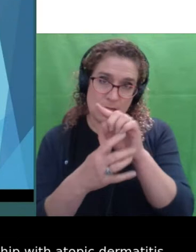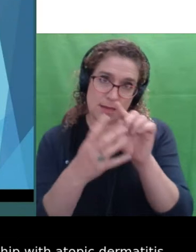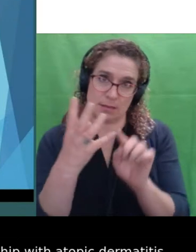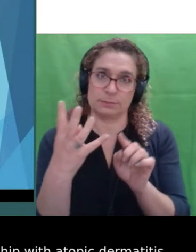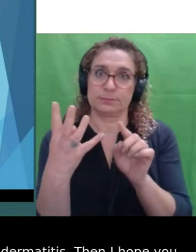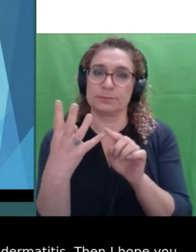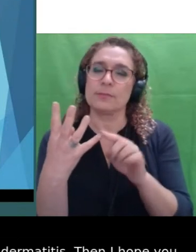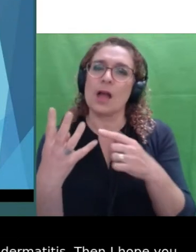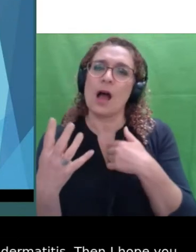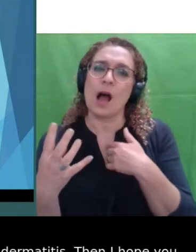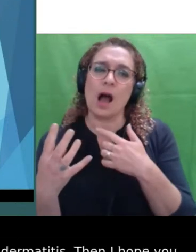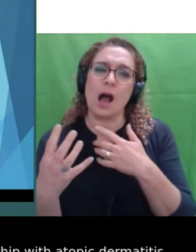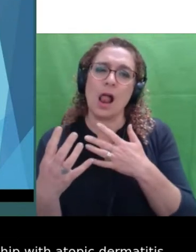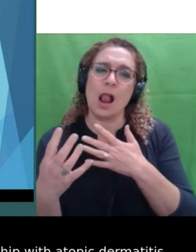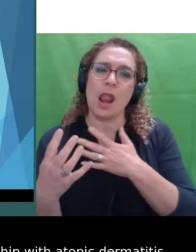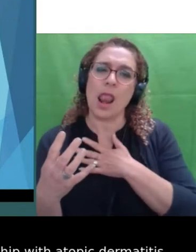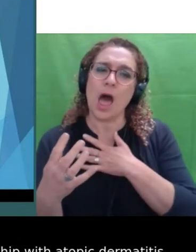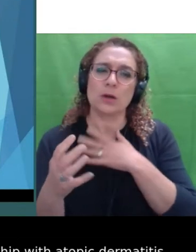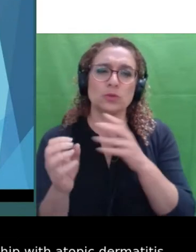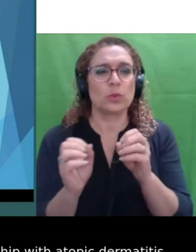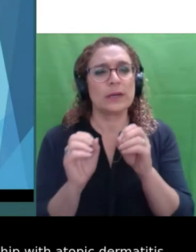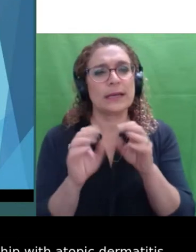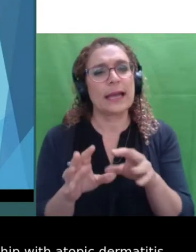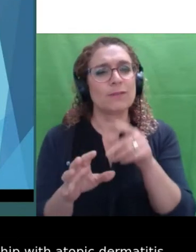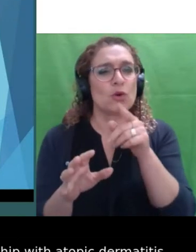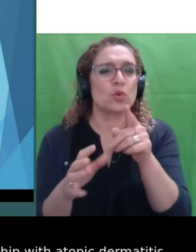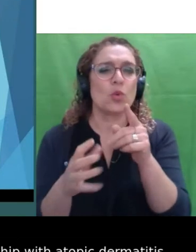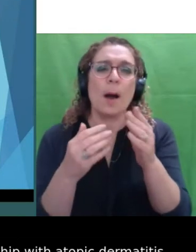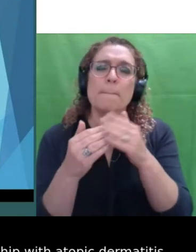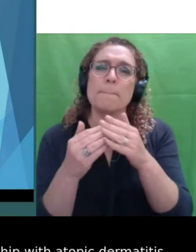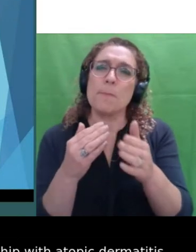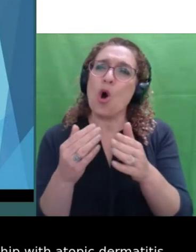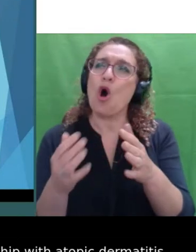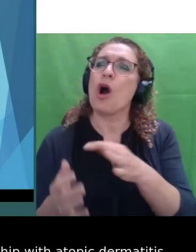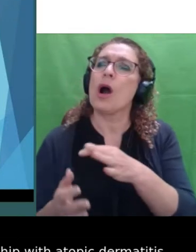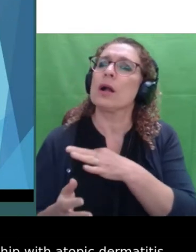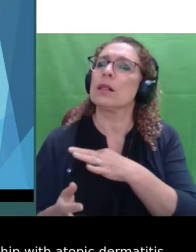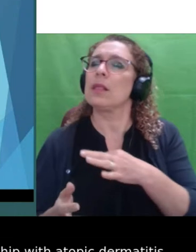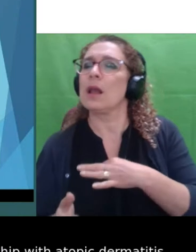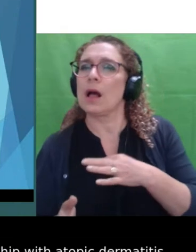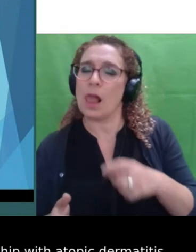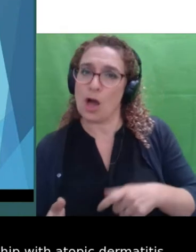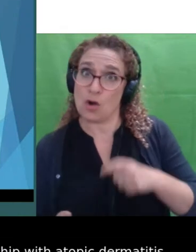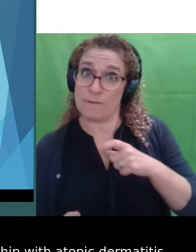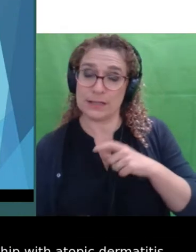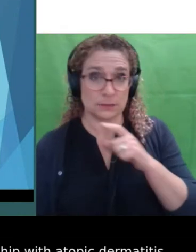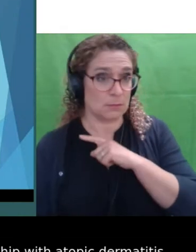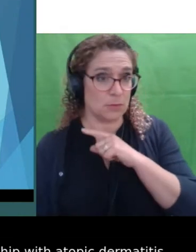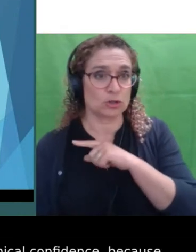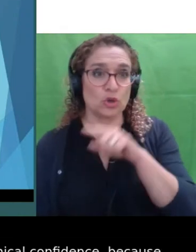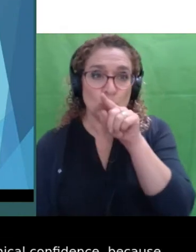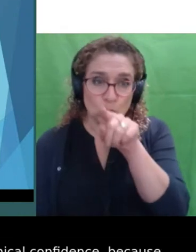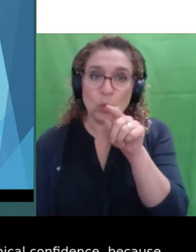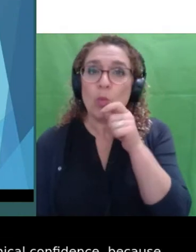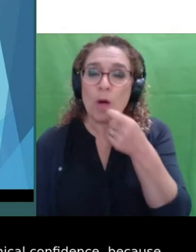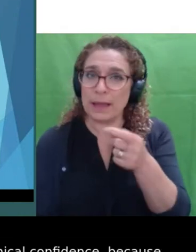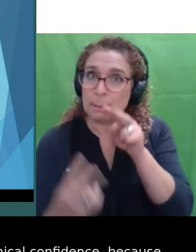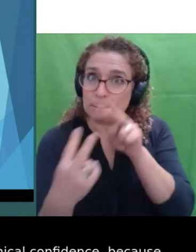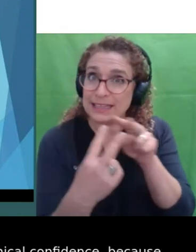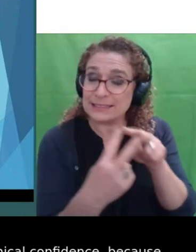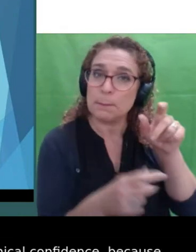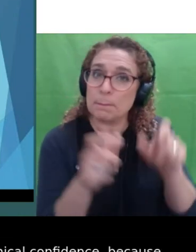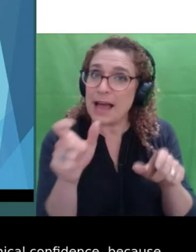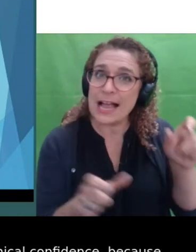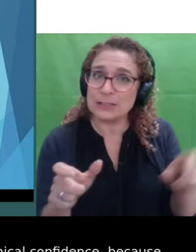like to think that my talks will give you a little bit more clinical confidence because you're seeing the patients with eczema and chronic spontaneous